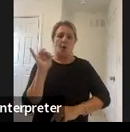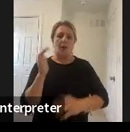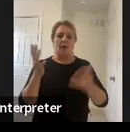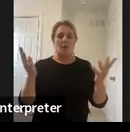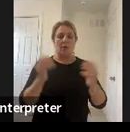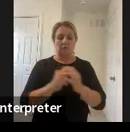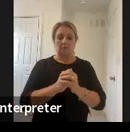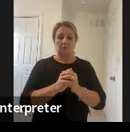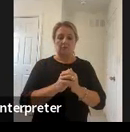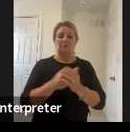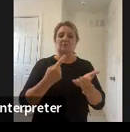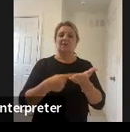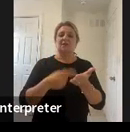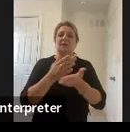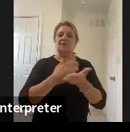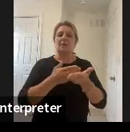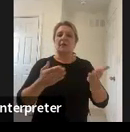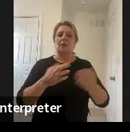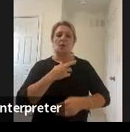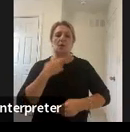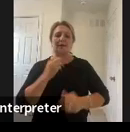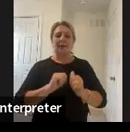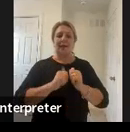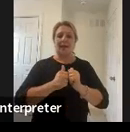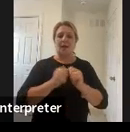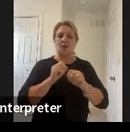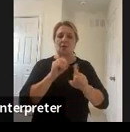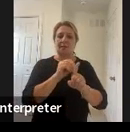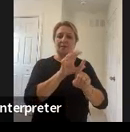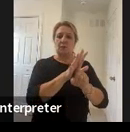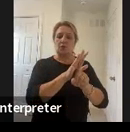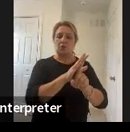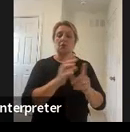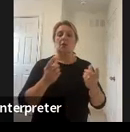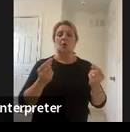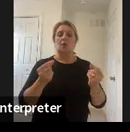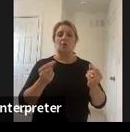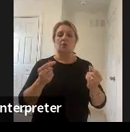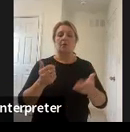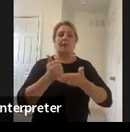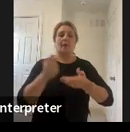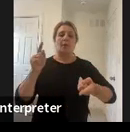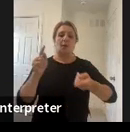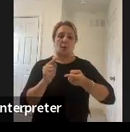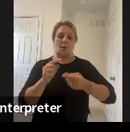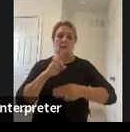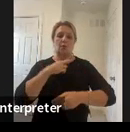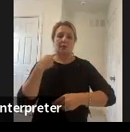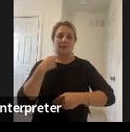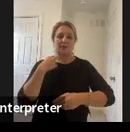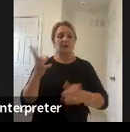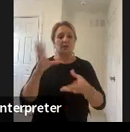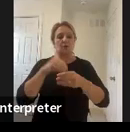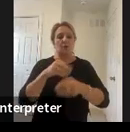will address some of the things that can put a person at risk for monkeypox exposure, and some steps to take that will lower that risk, including vaccination.